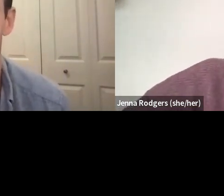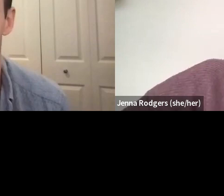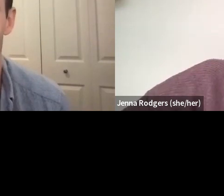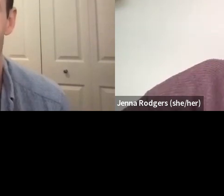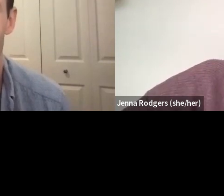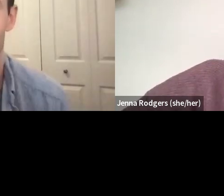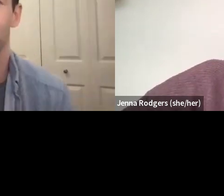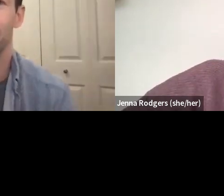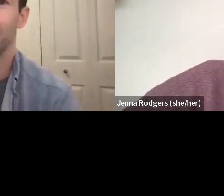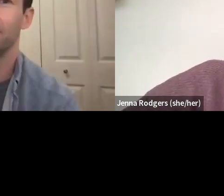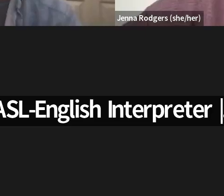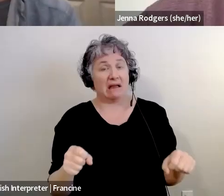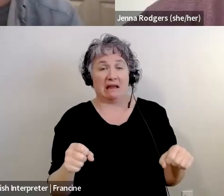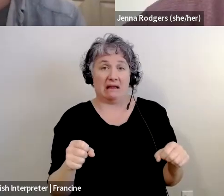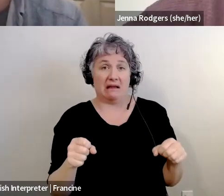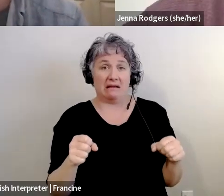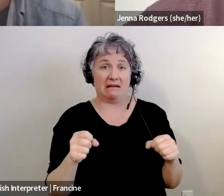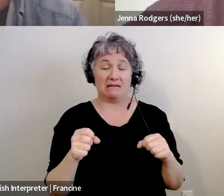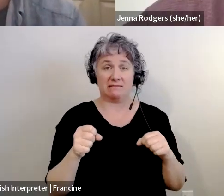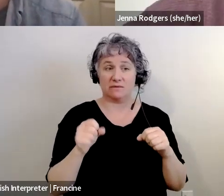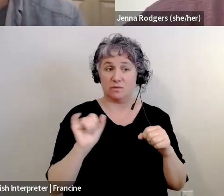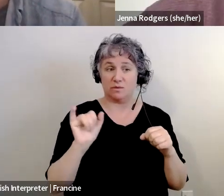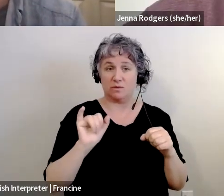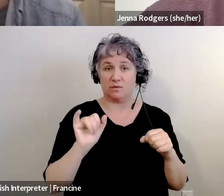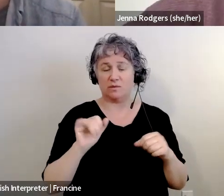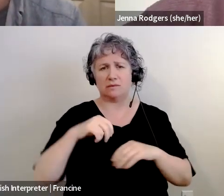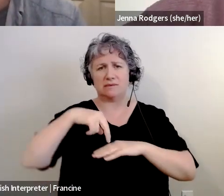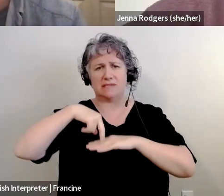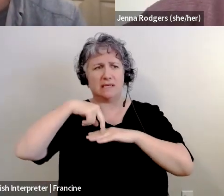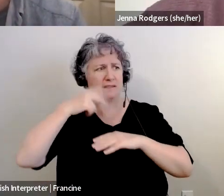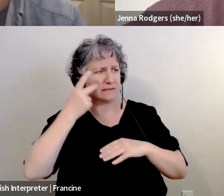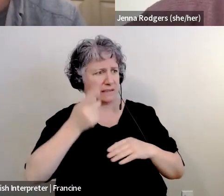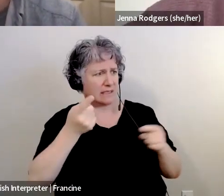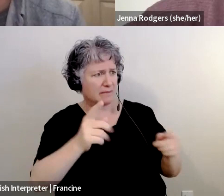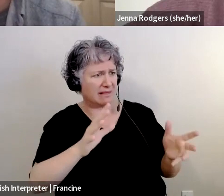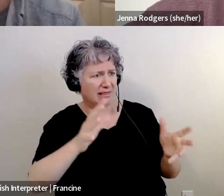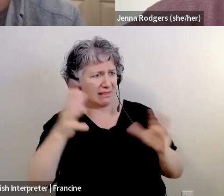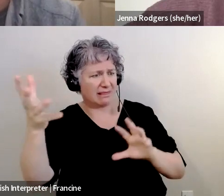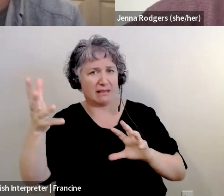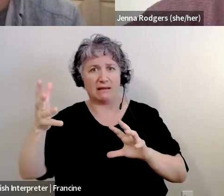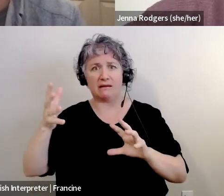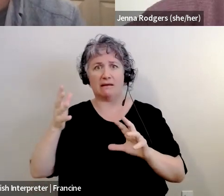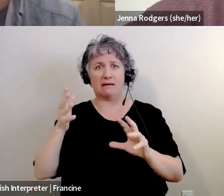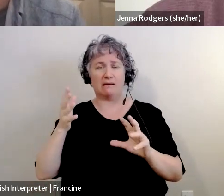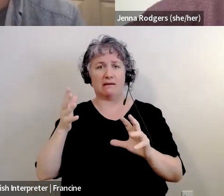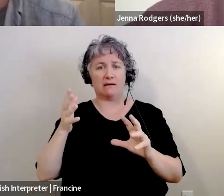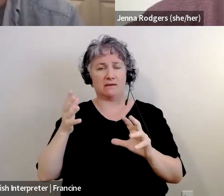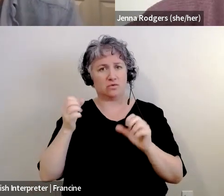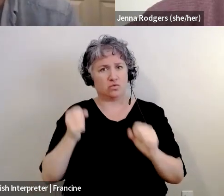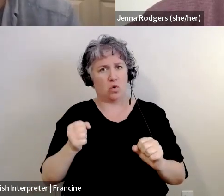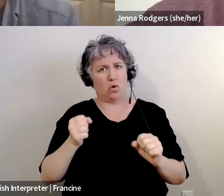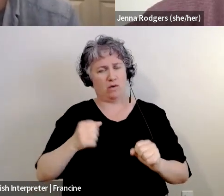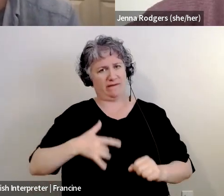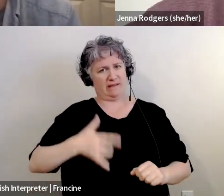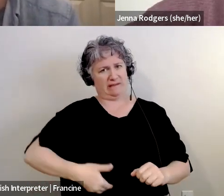And it can be a strong motivation in bystander intervention to feel that you are supported if you step in, to know that other people care